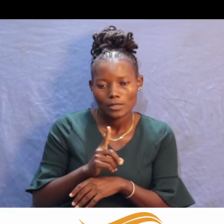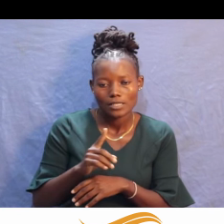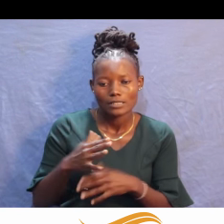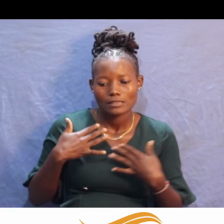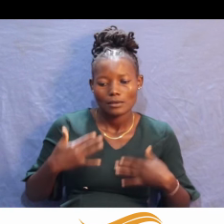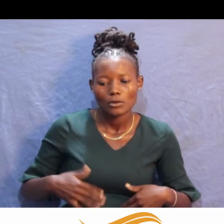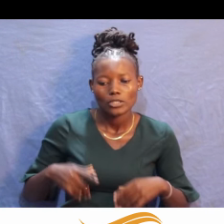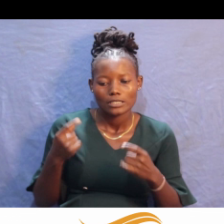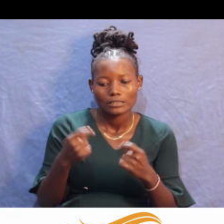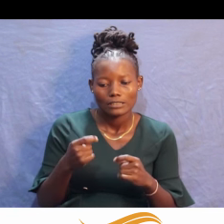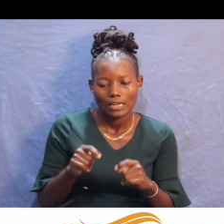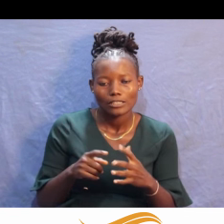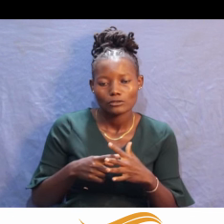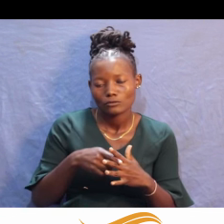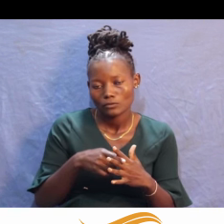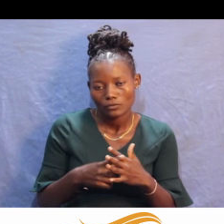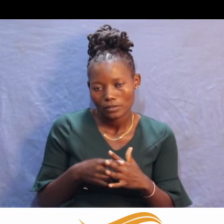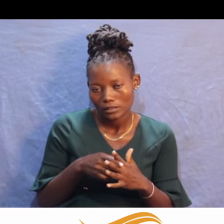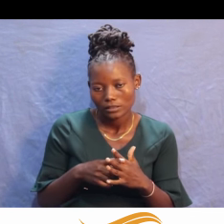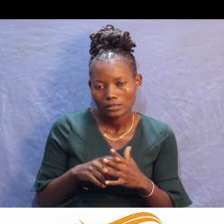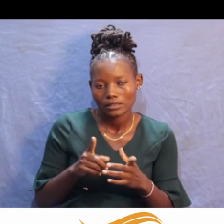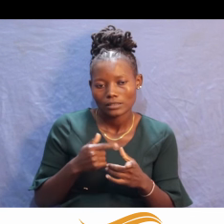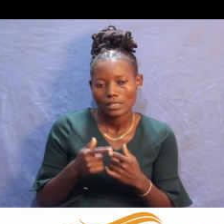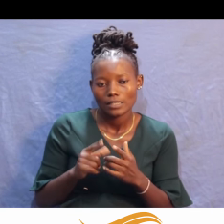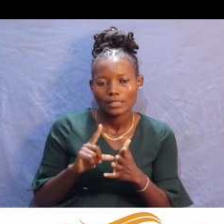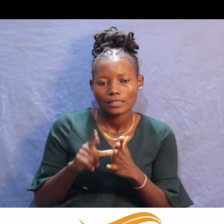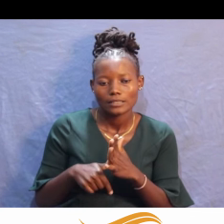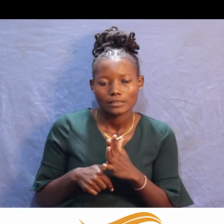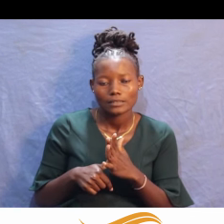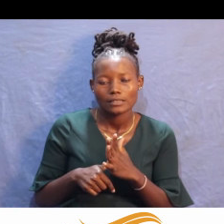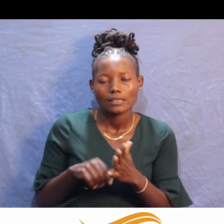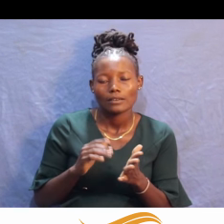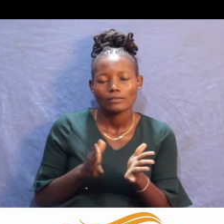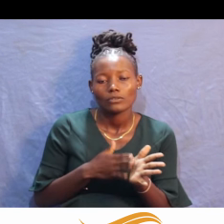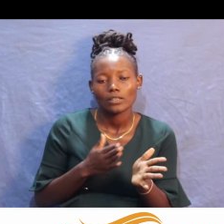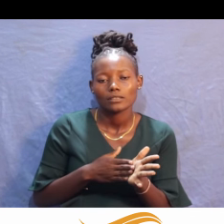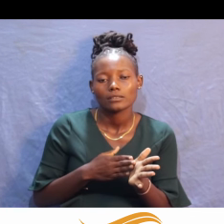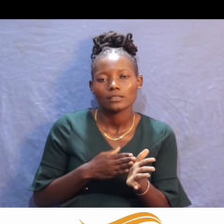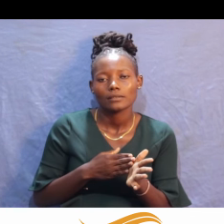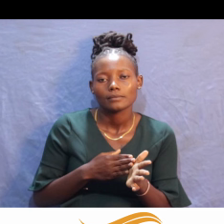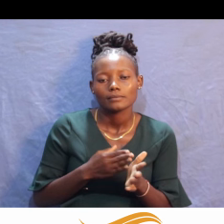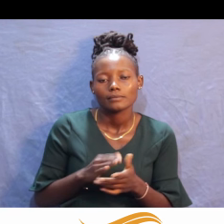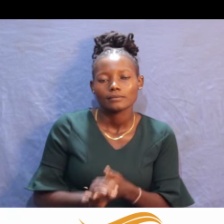exercise. But fortunately, the trained individual can adjust very quickly.